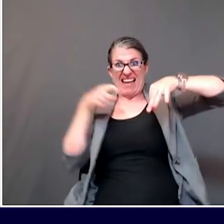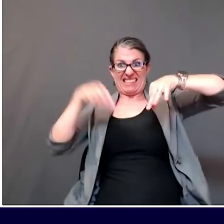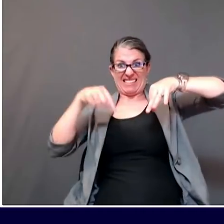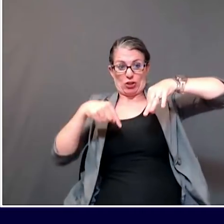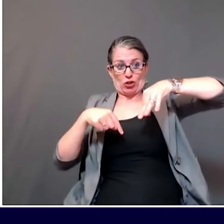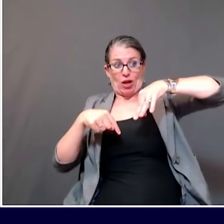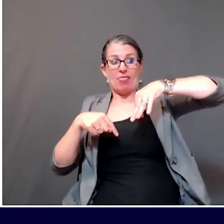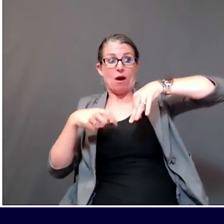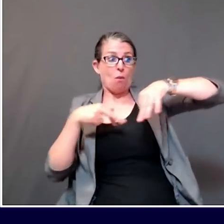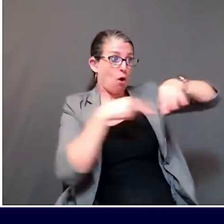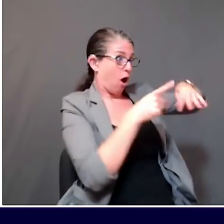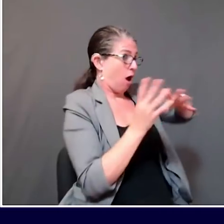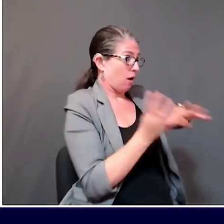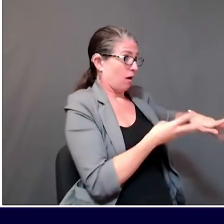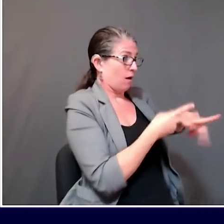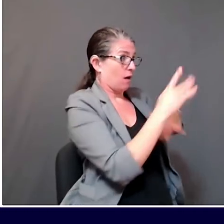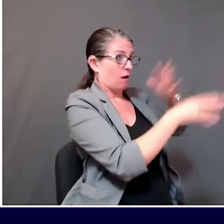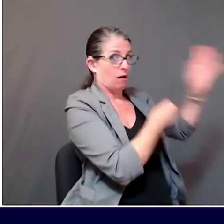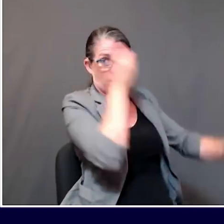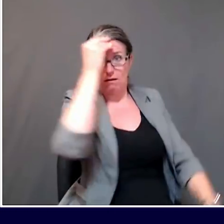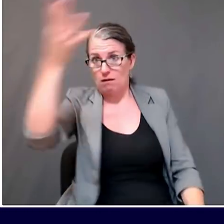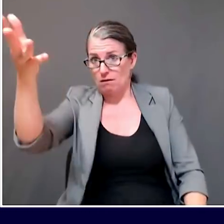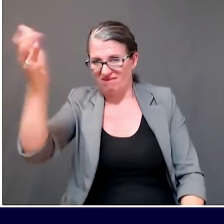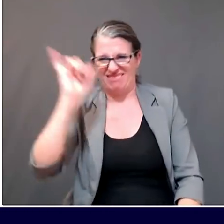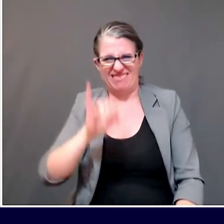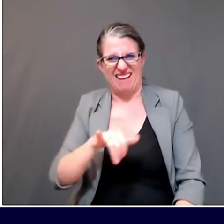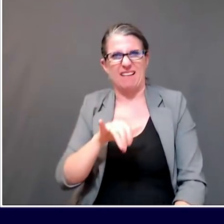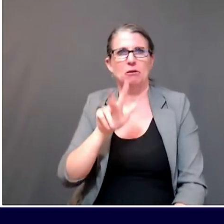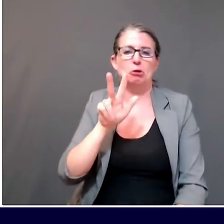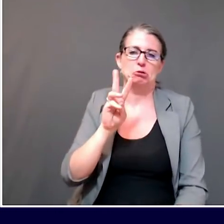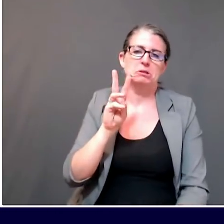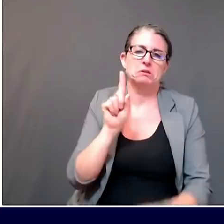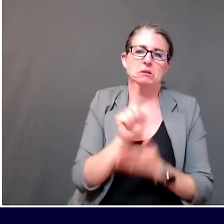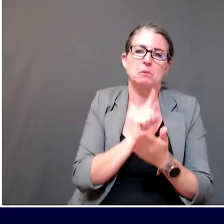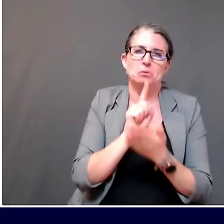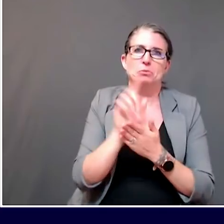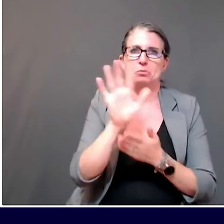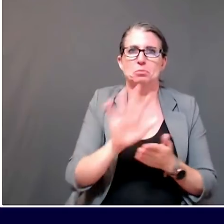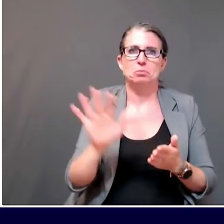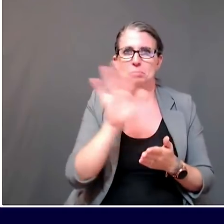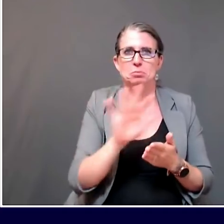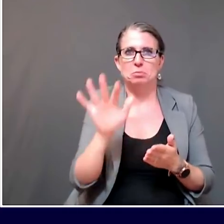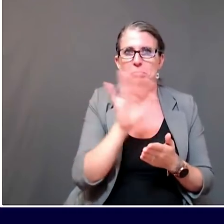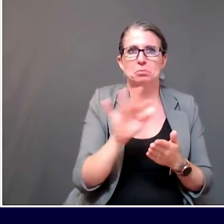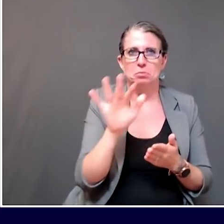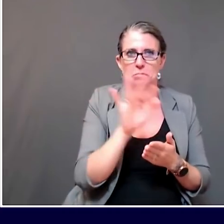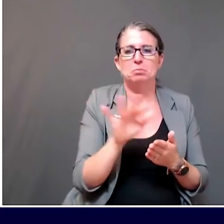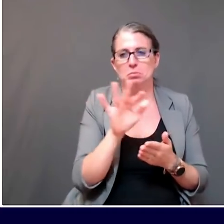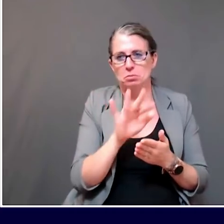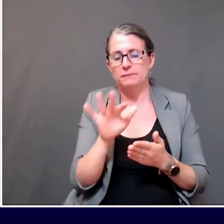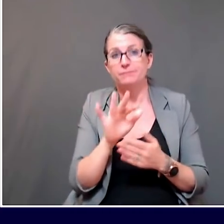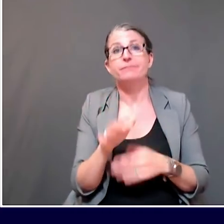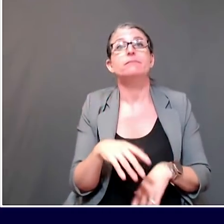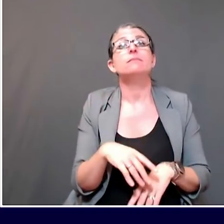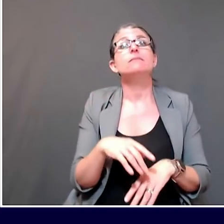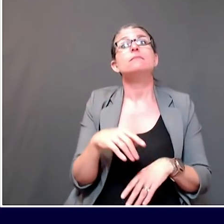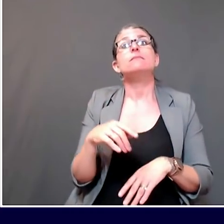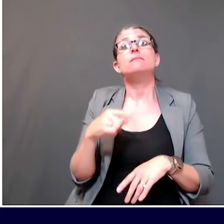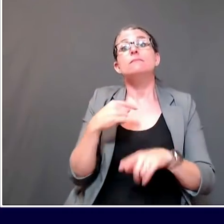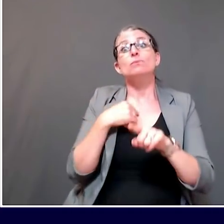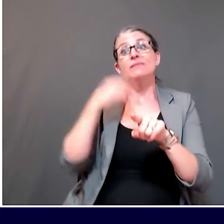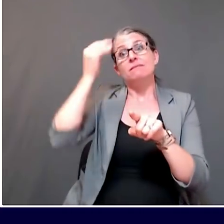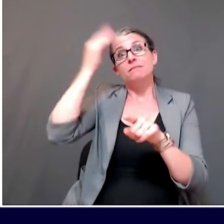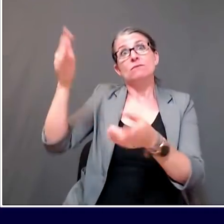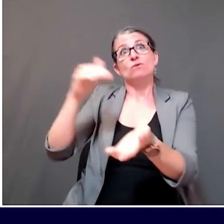is notified of the result and when they are able to deliver it to the patient who is under the care of that physician. Both of